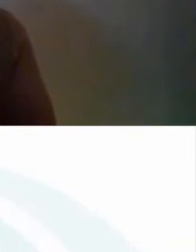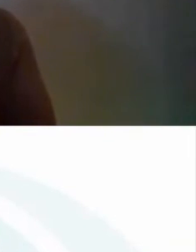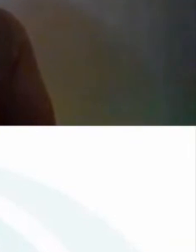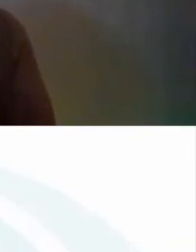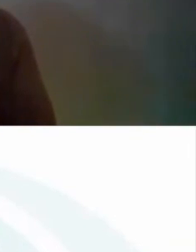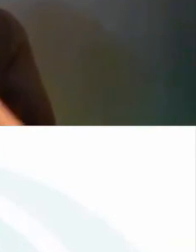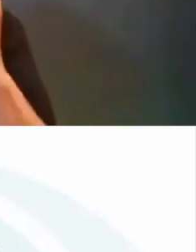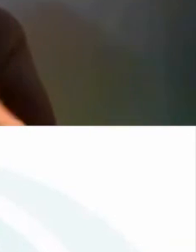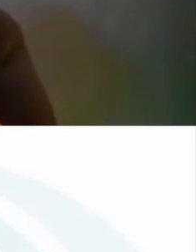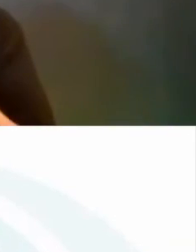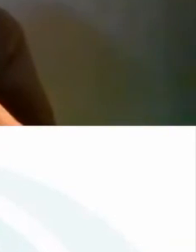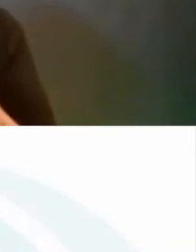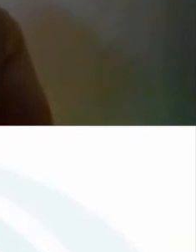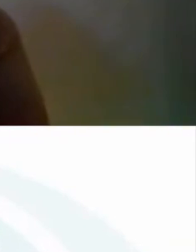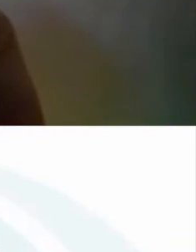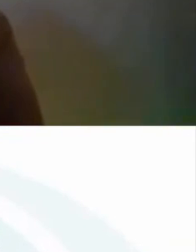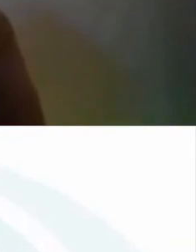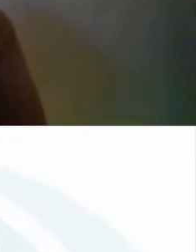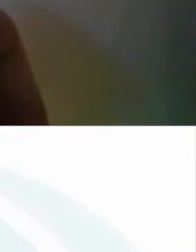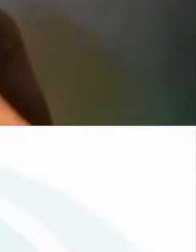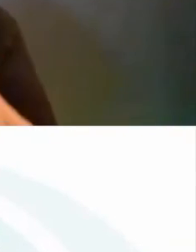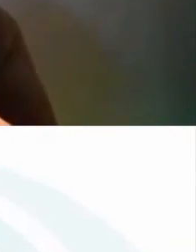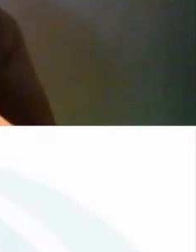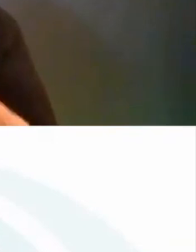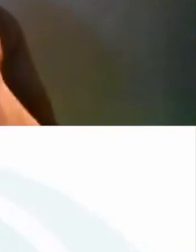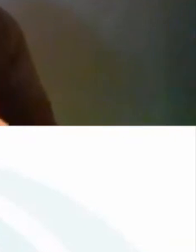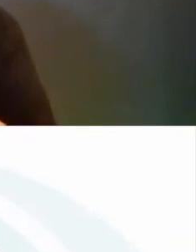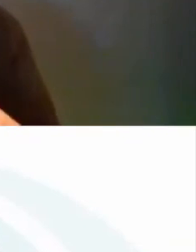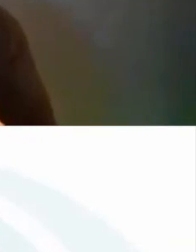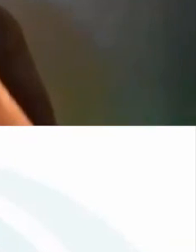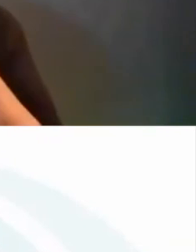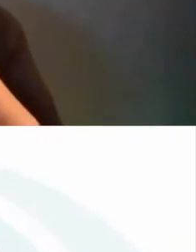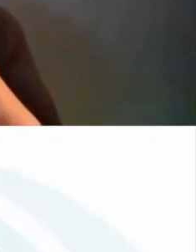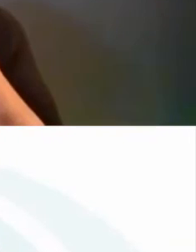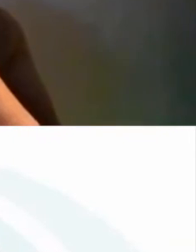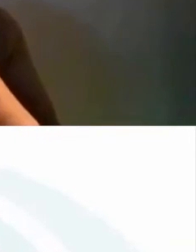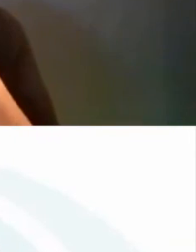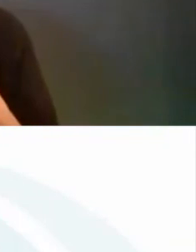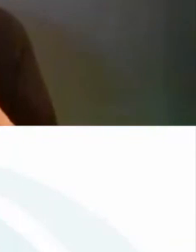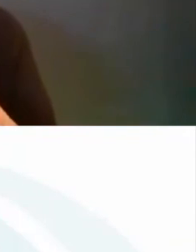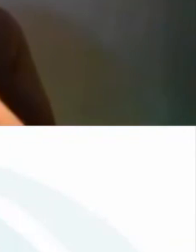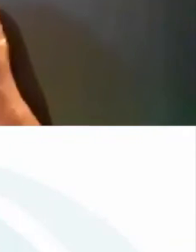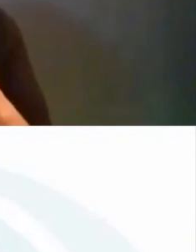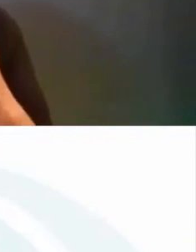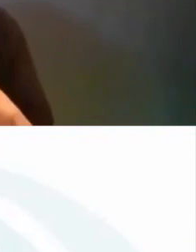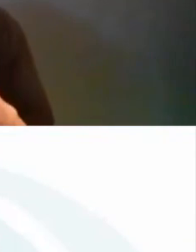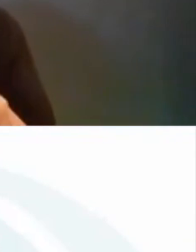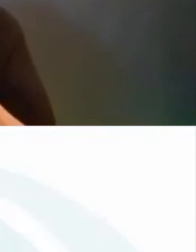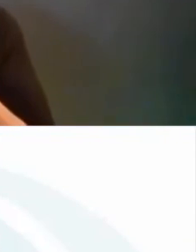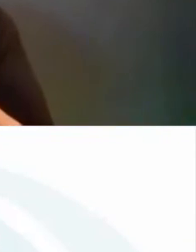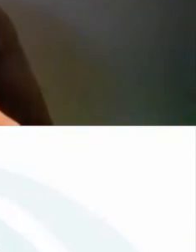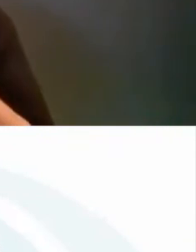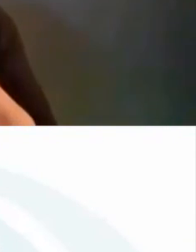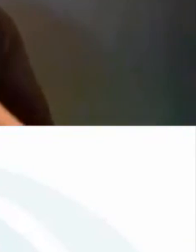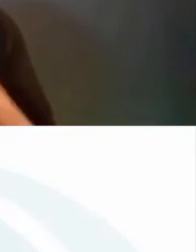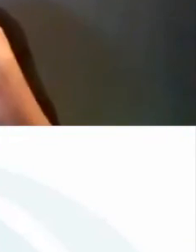on your screen. Give us your thoughts, your feedback. And when you exit, there'll be an opportunity for you to also